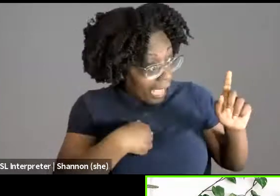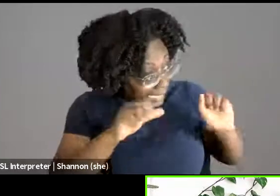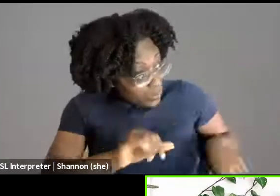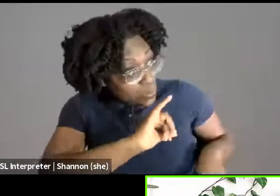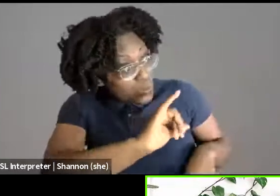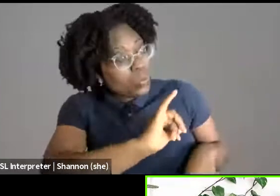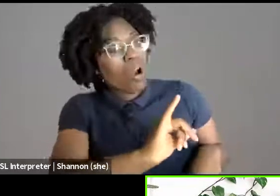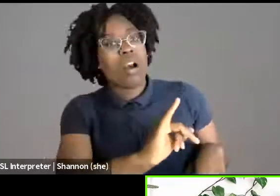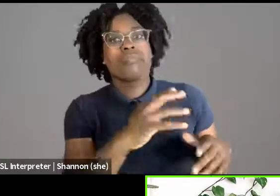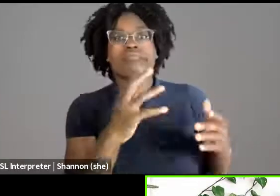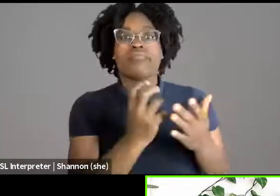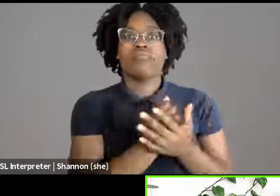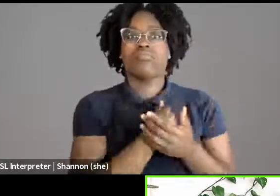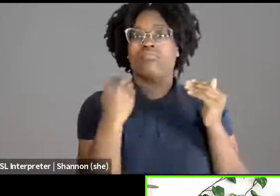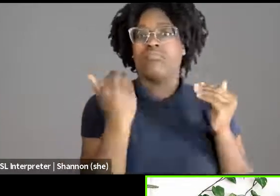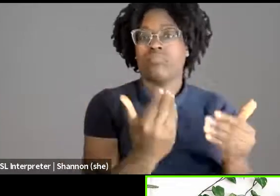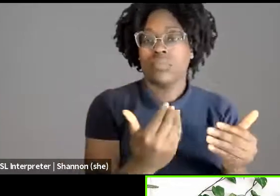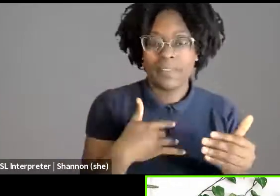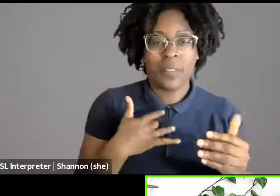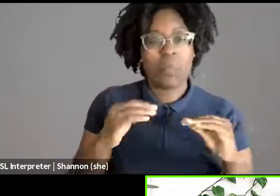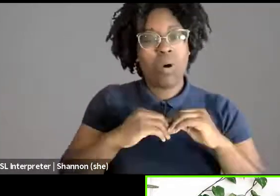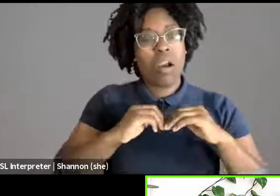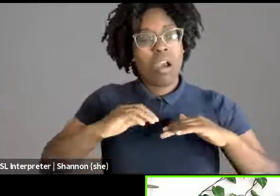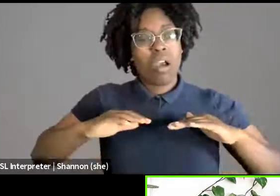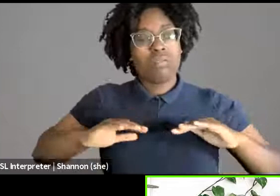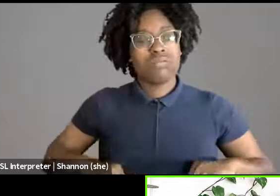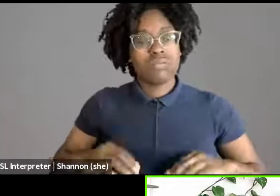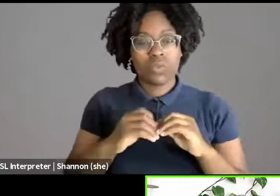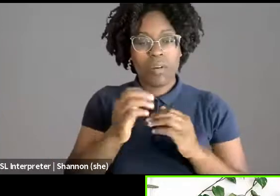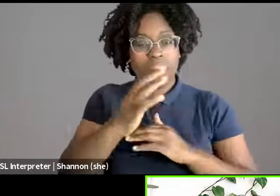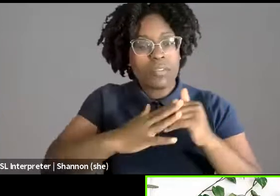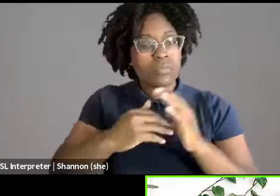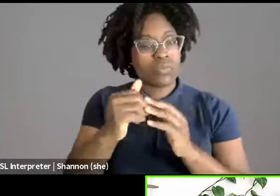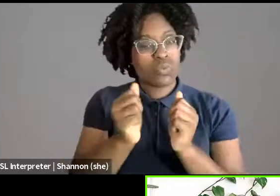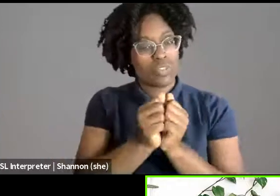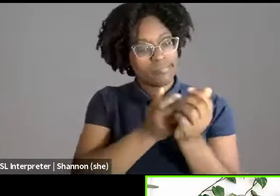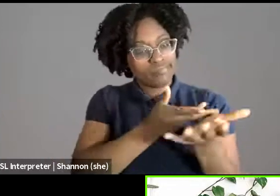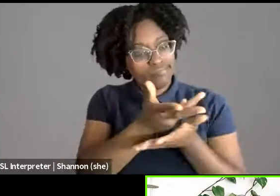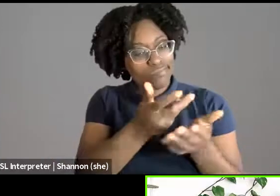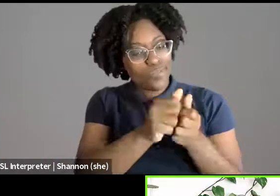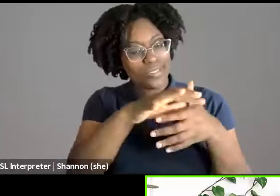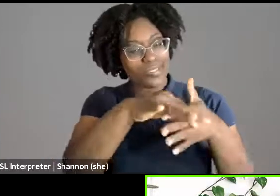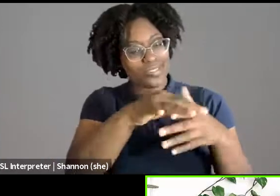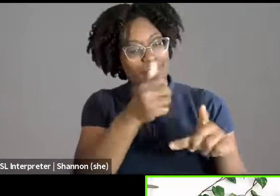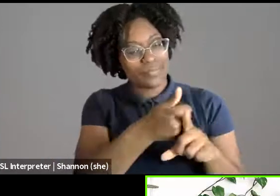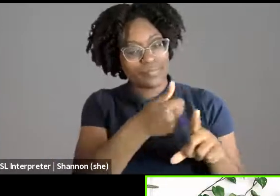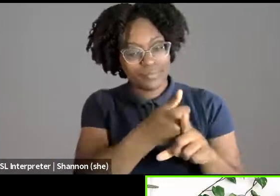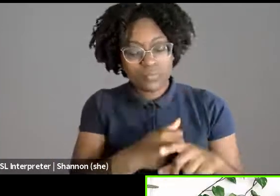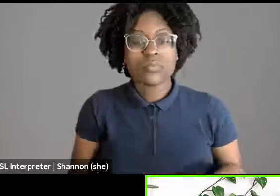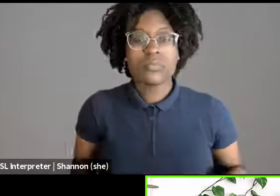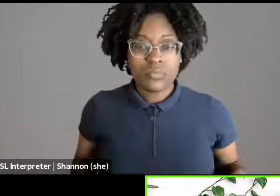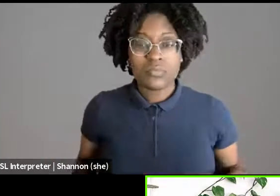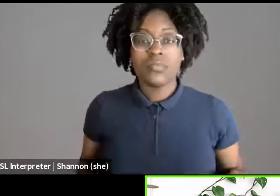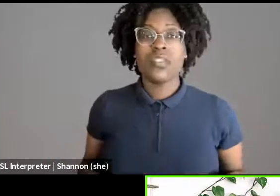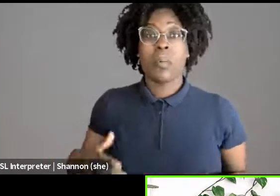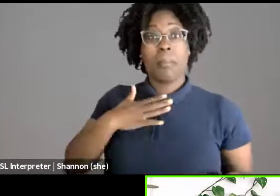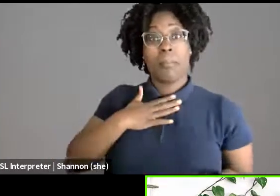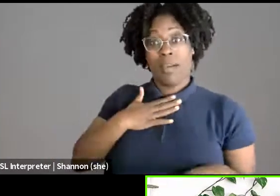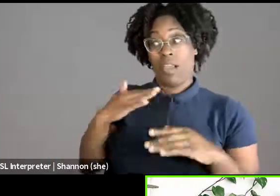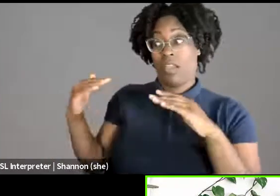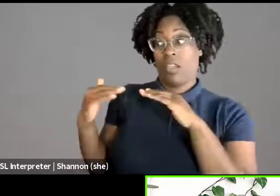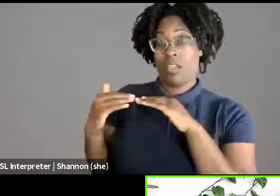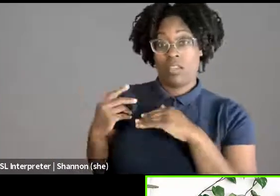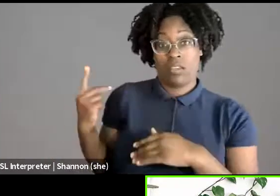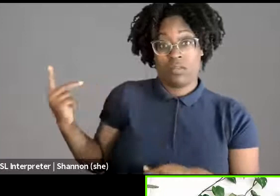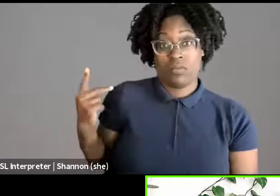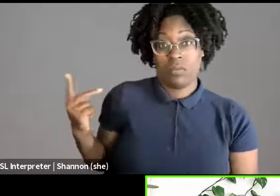Dr. Deerwater and I were building our project, we knew that in order for us to have culturally relevant modules and pedagogies in